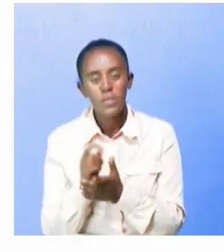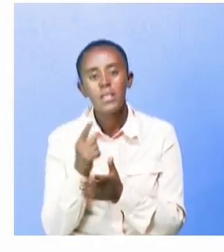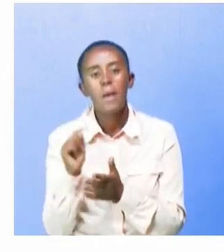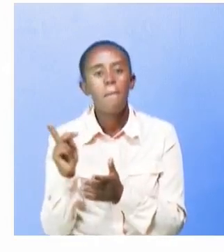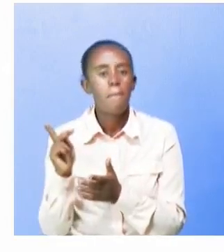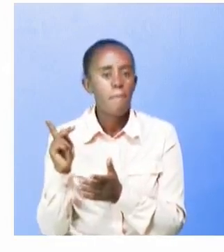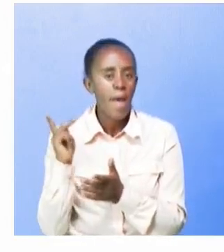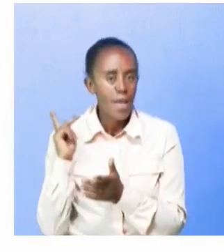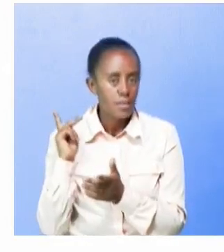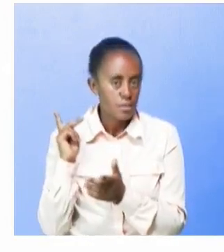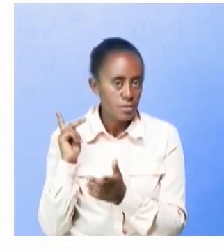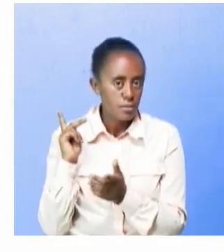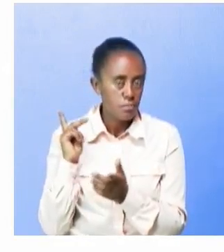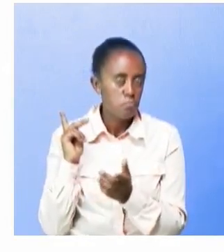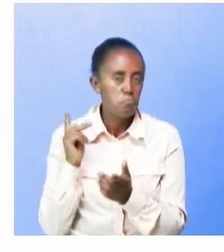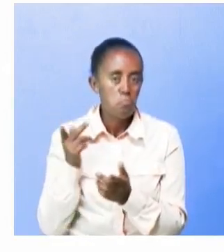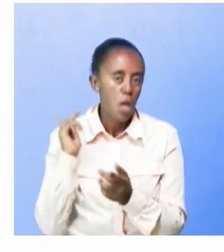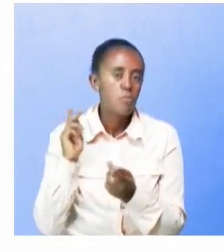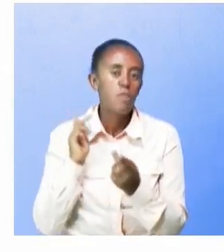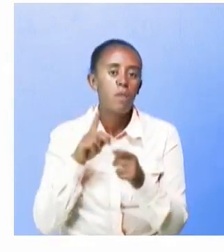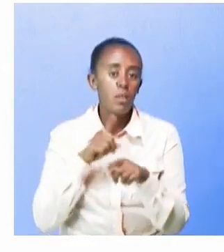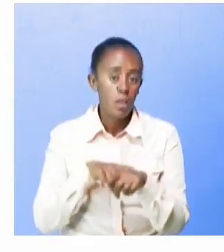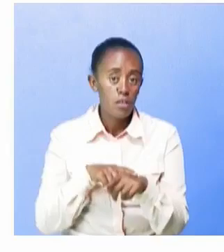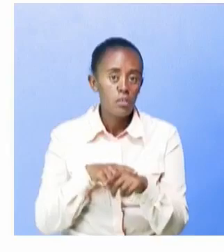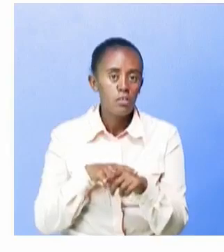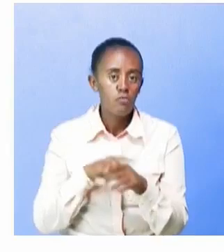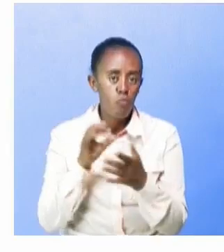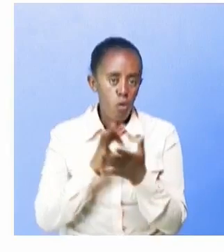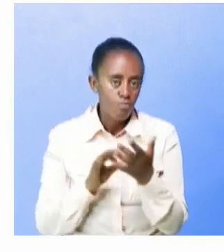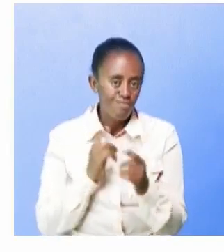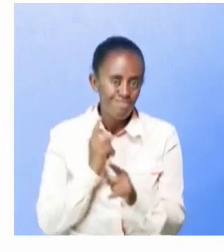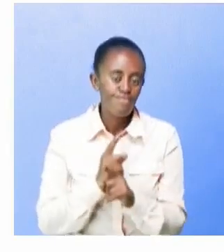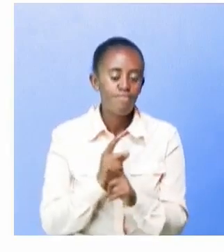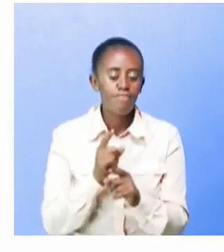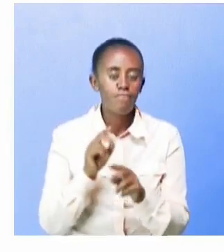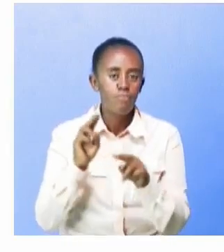past perfect